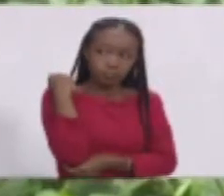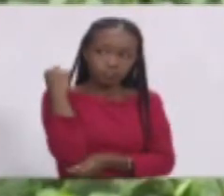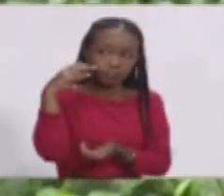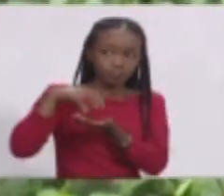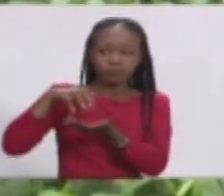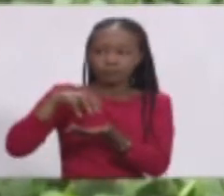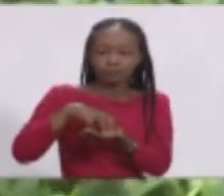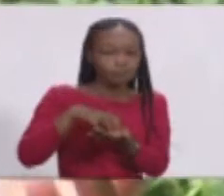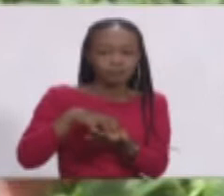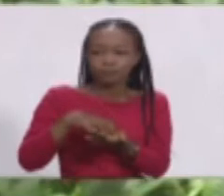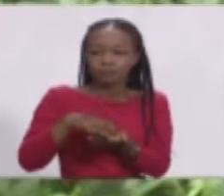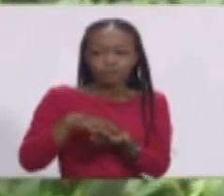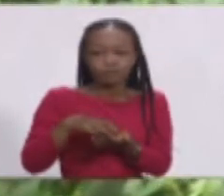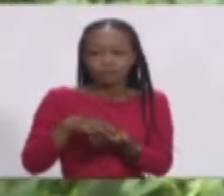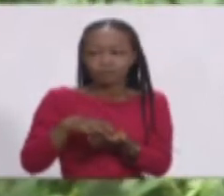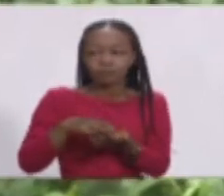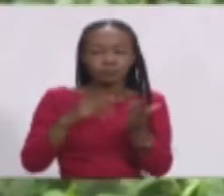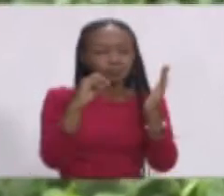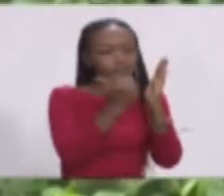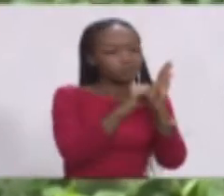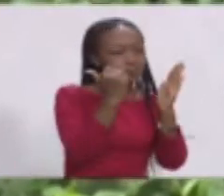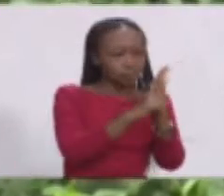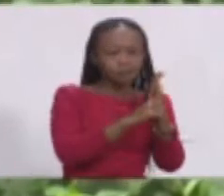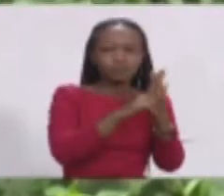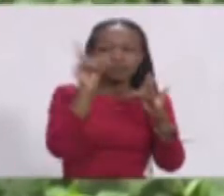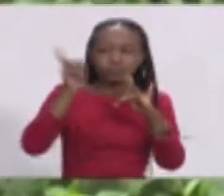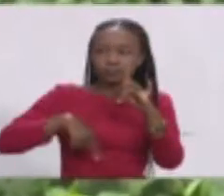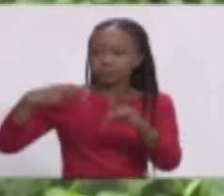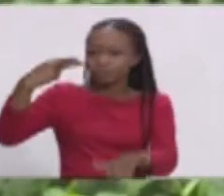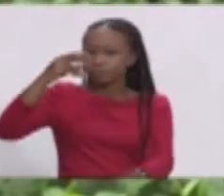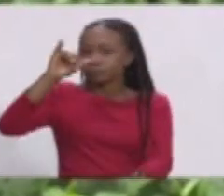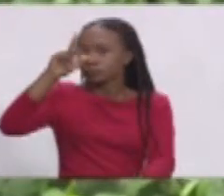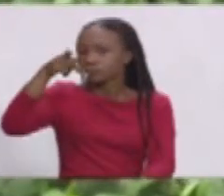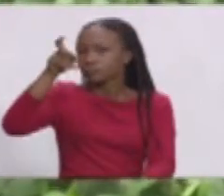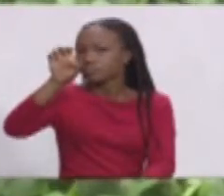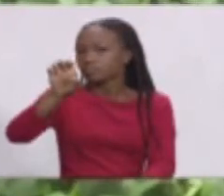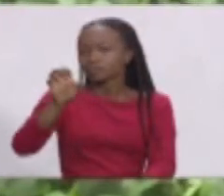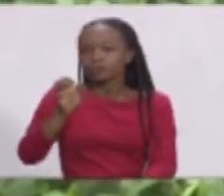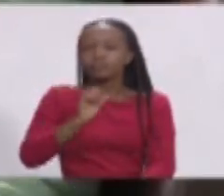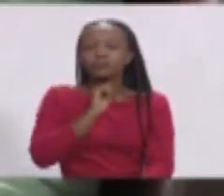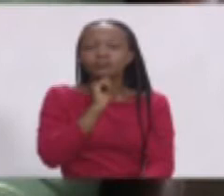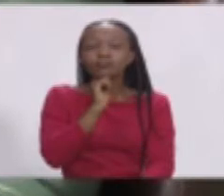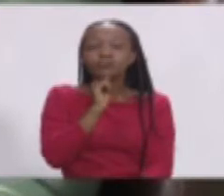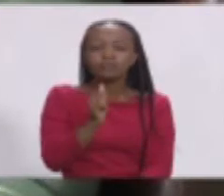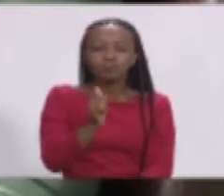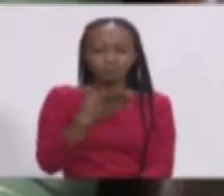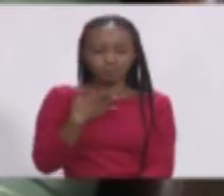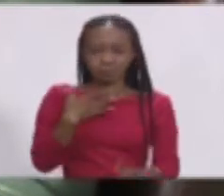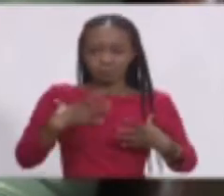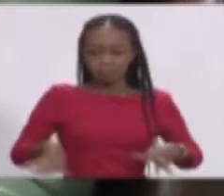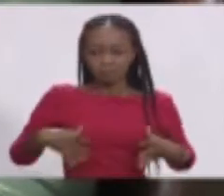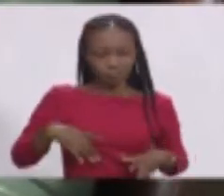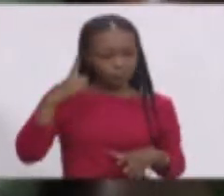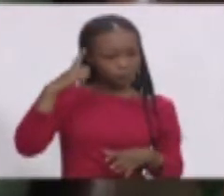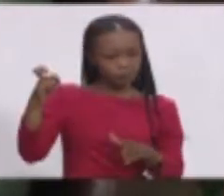scenario were more of a problem than a help. Because then we don't want people to start resisting the police. We want them to cooperate with the